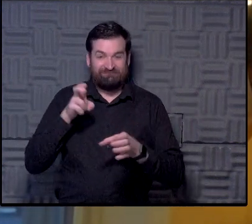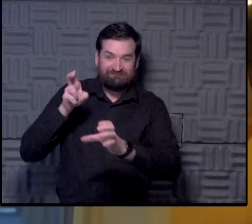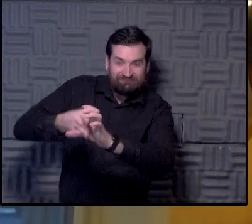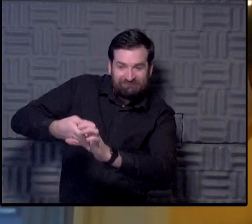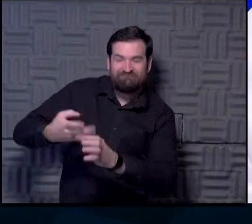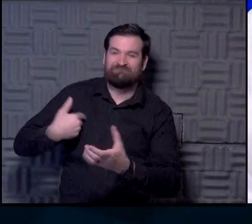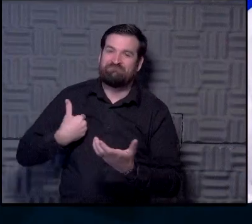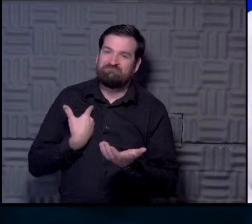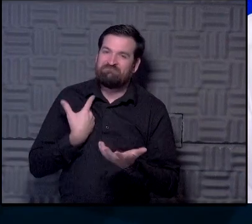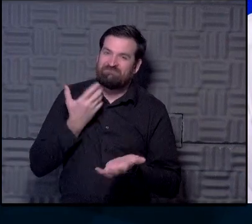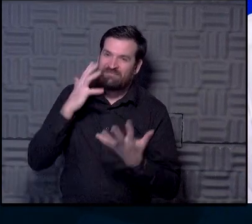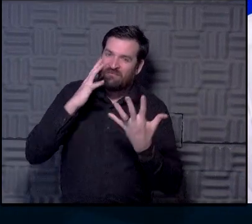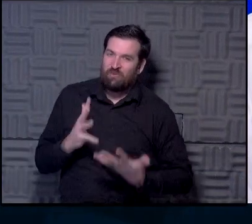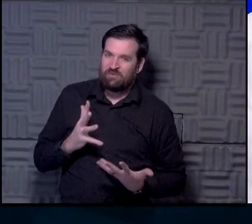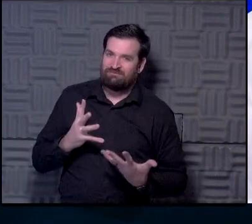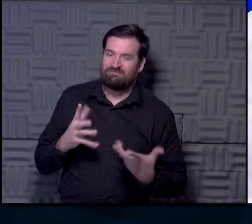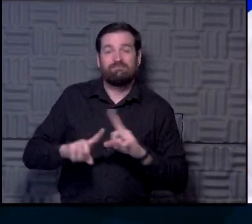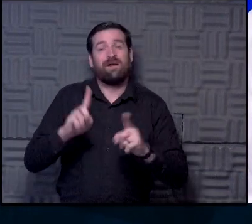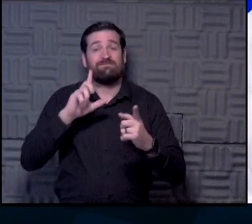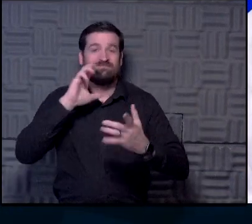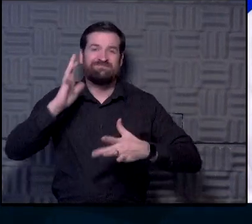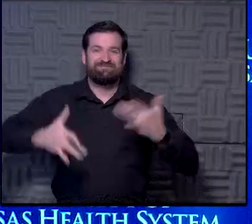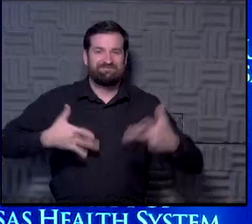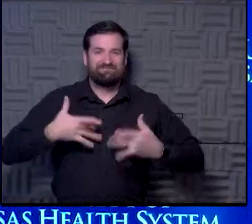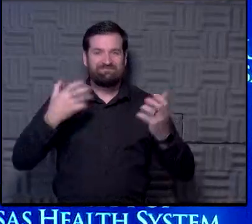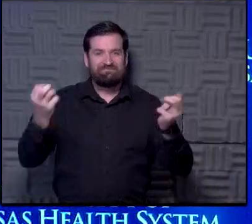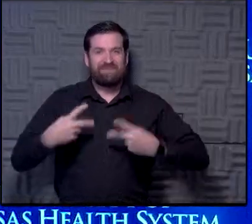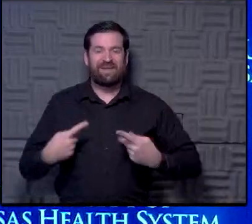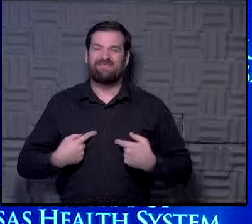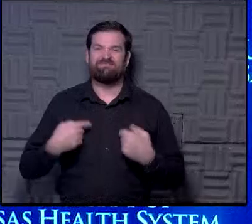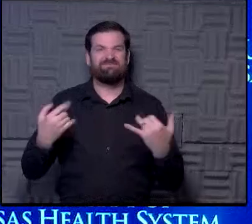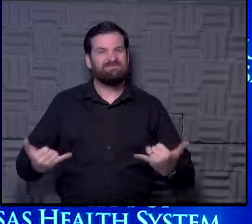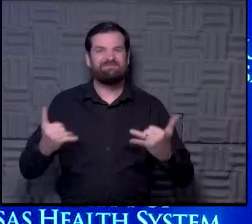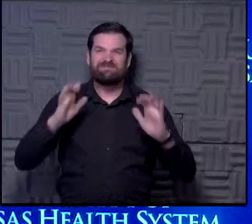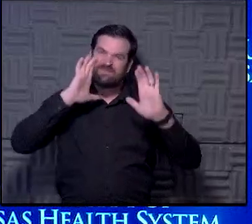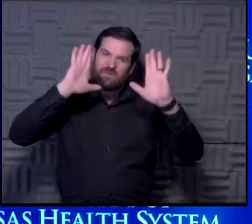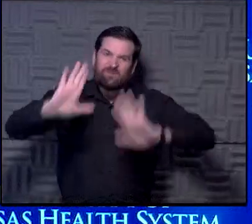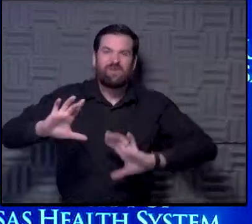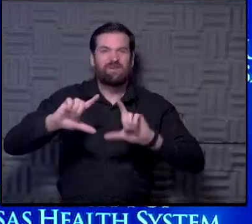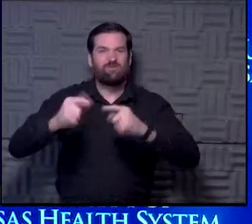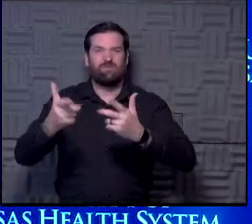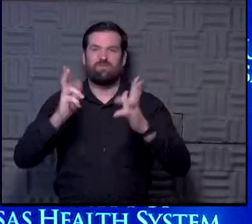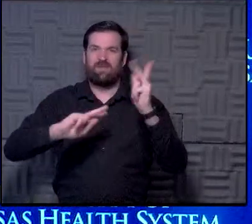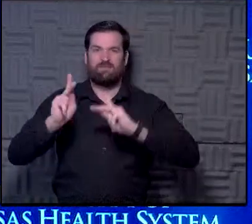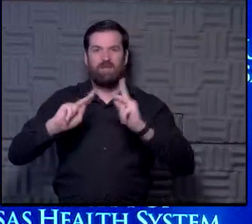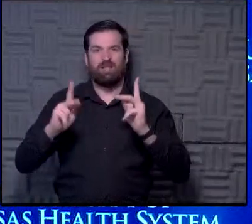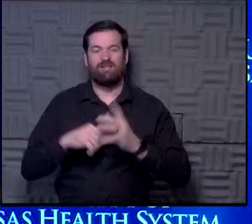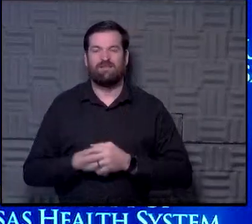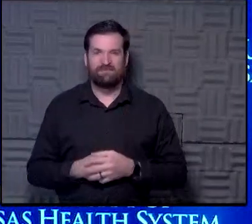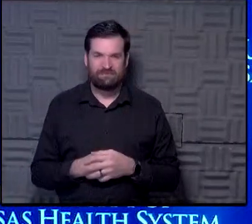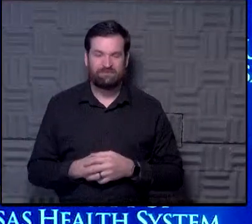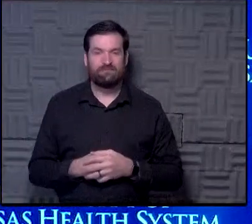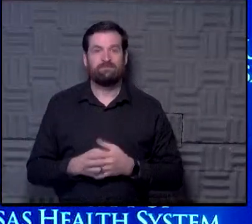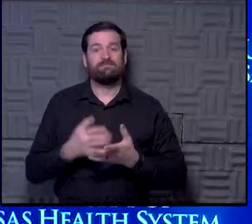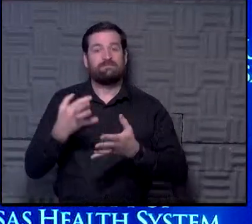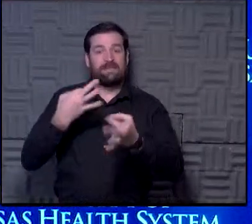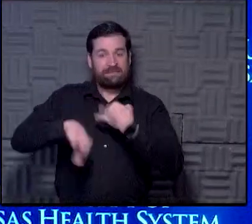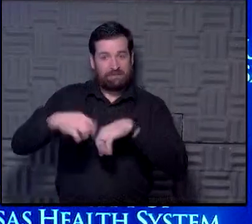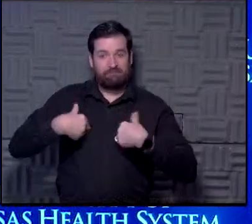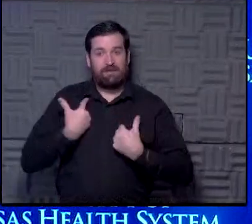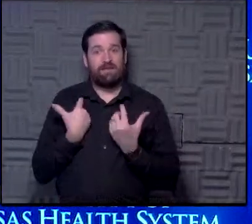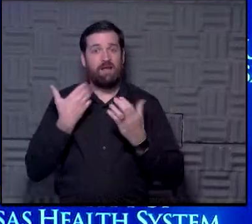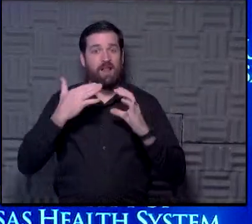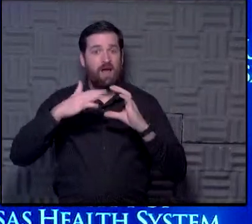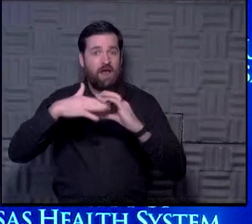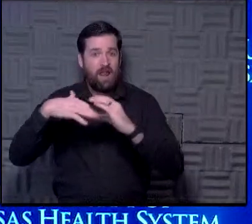we lost, but we're delighted that she's back. This is a great group of folks, and so instead of my talking too much,